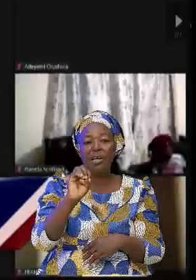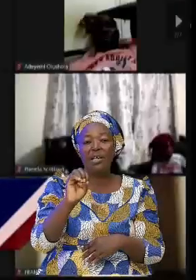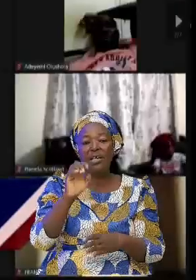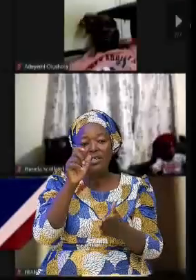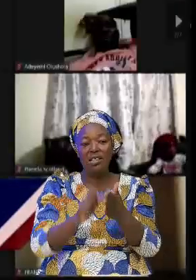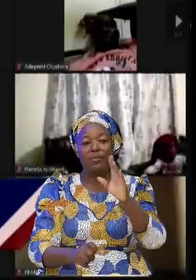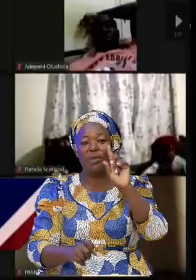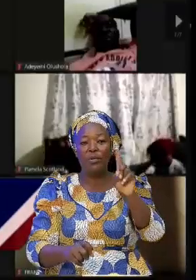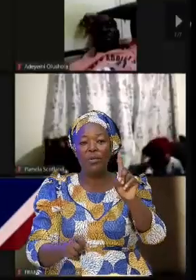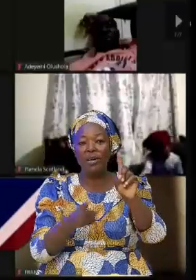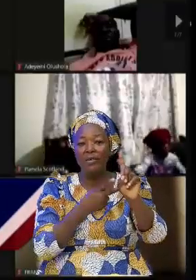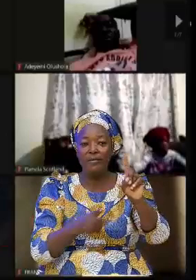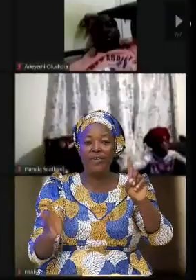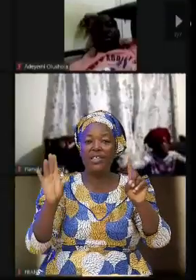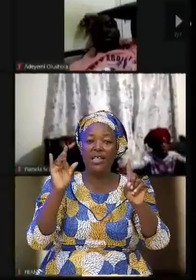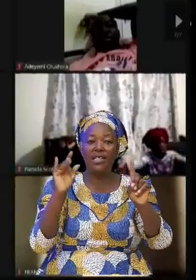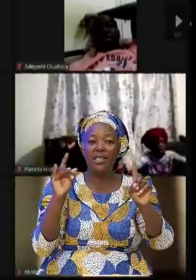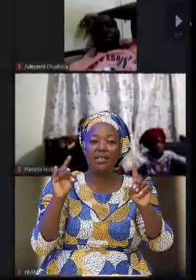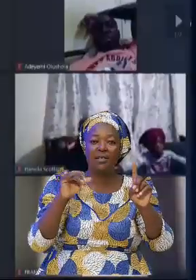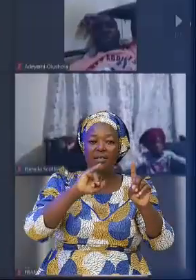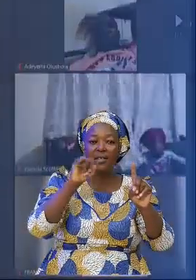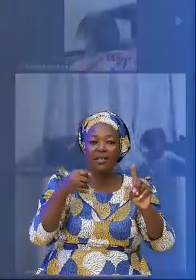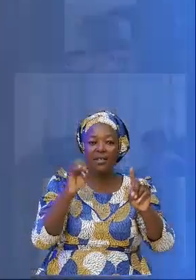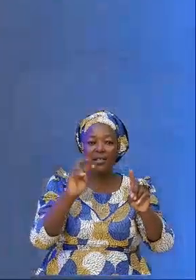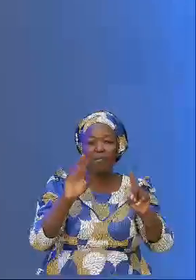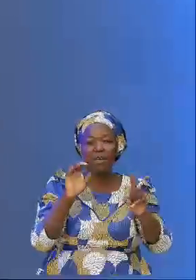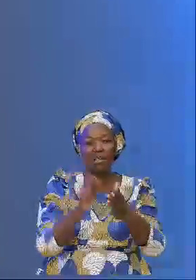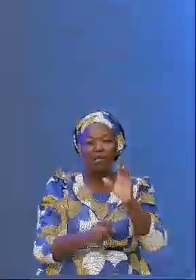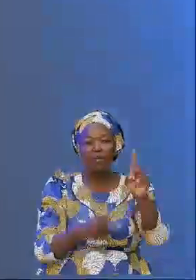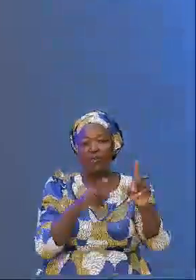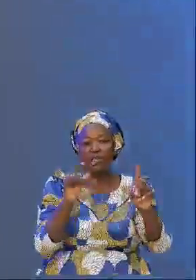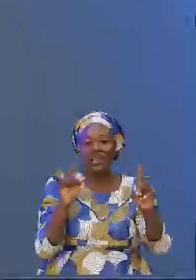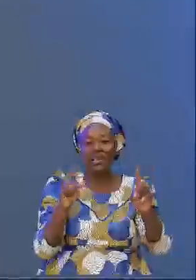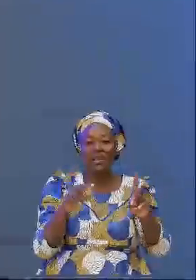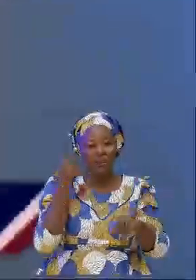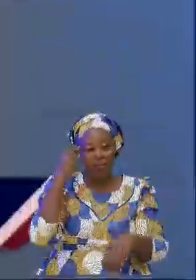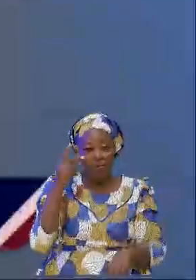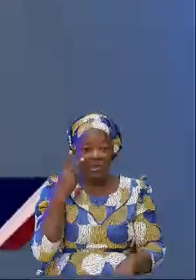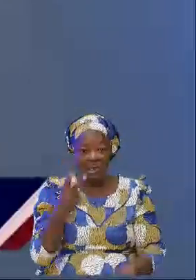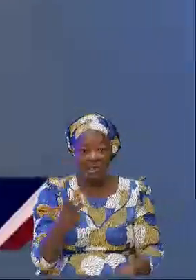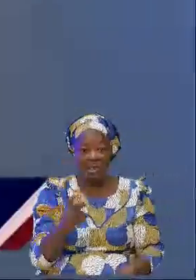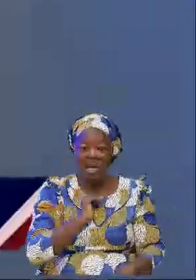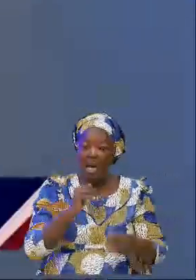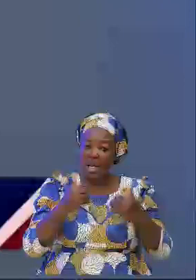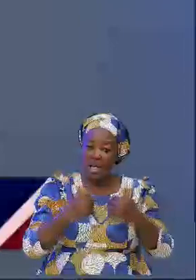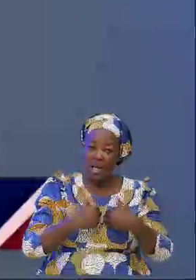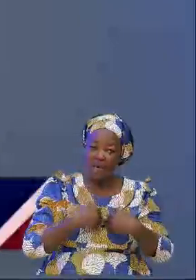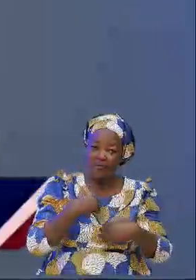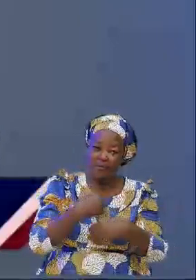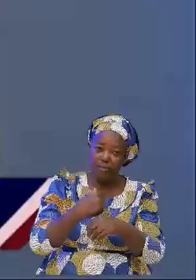Come to Jeremiah chapter 1. I'm reading from verse 18.